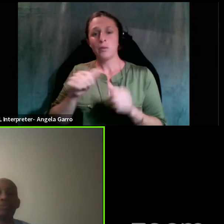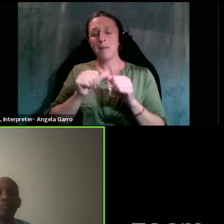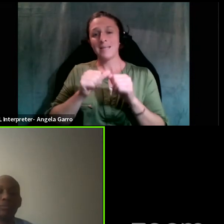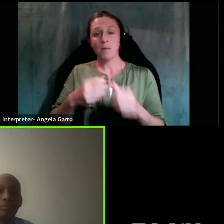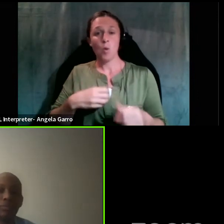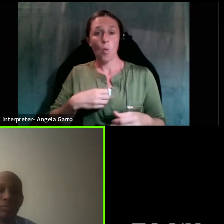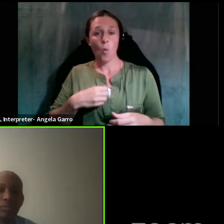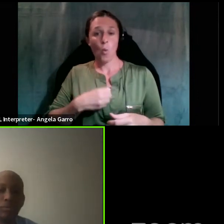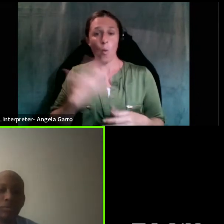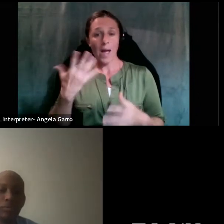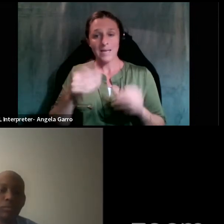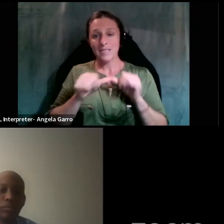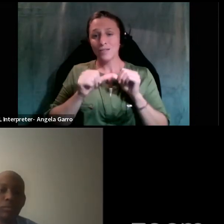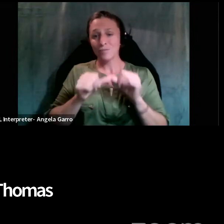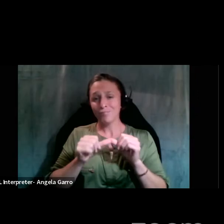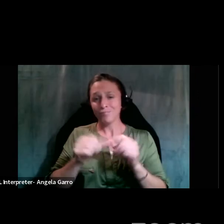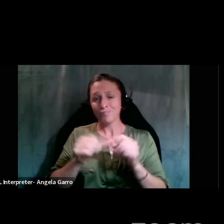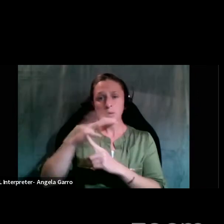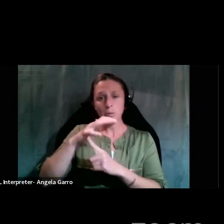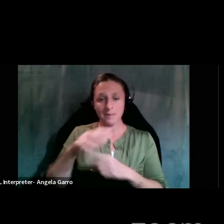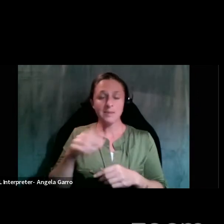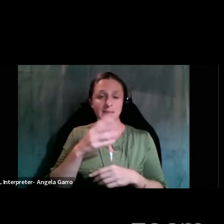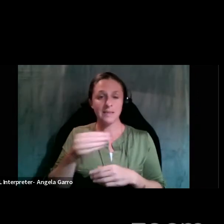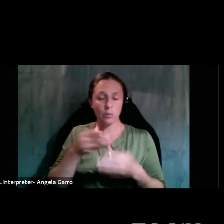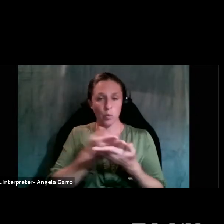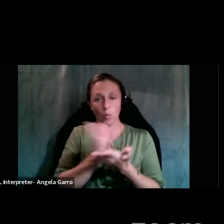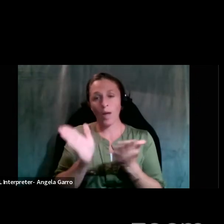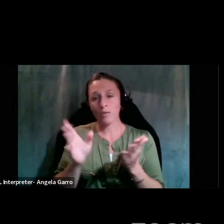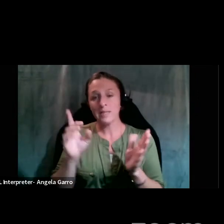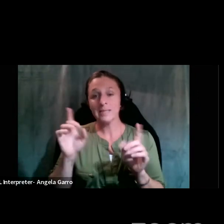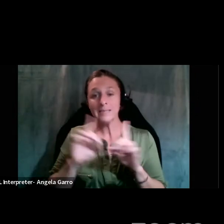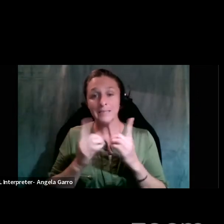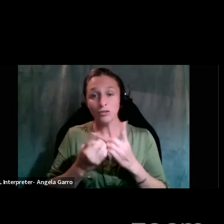you. Thank you.